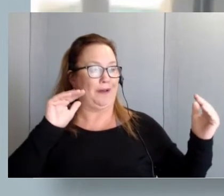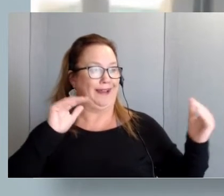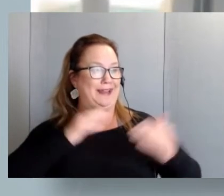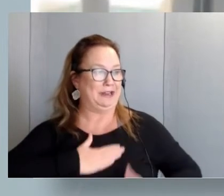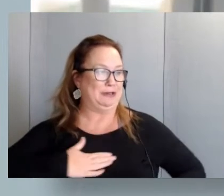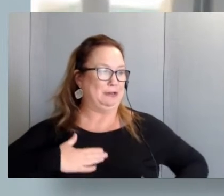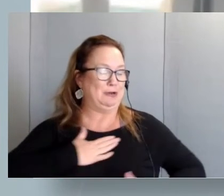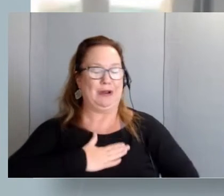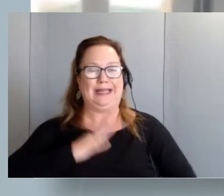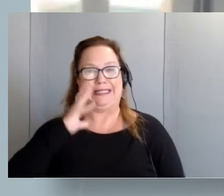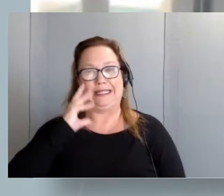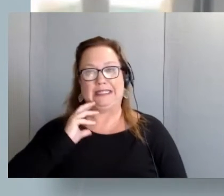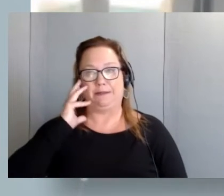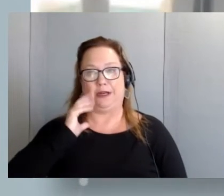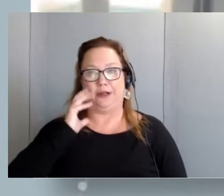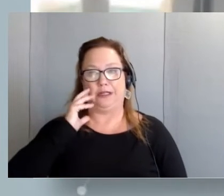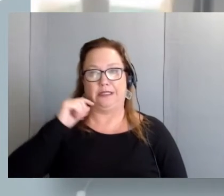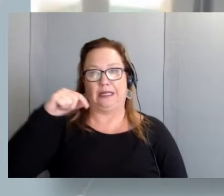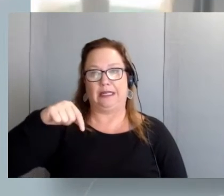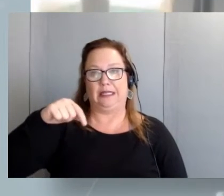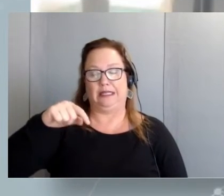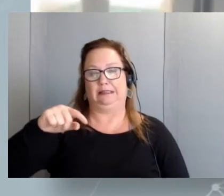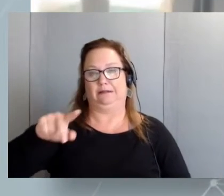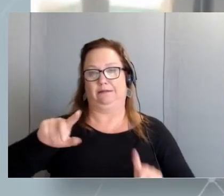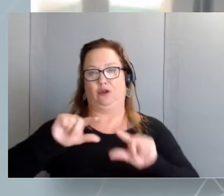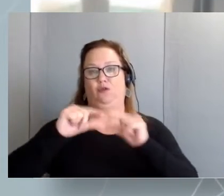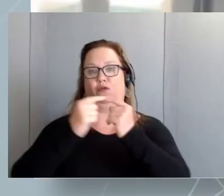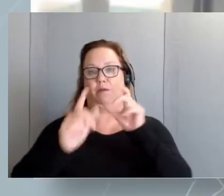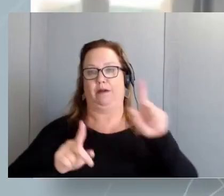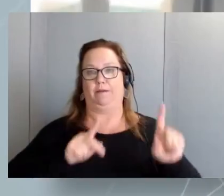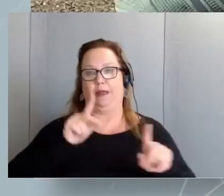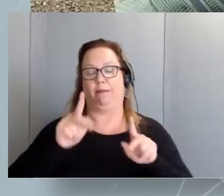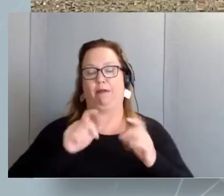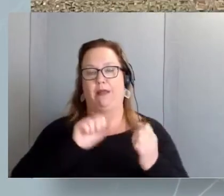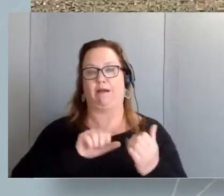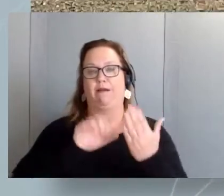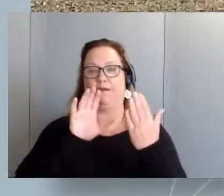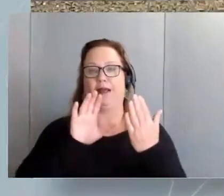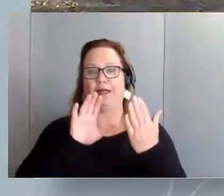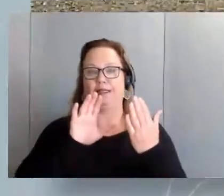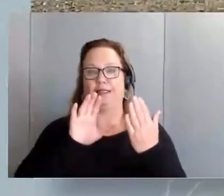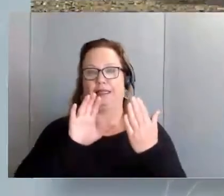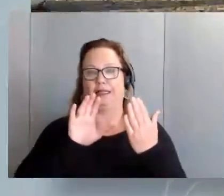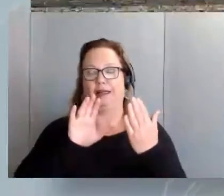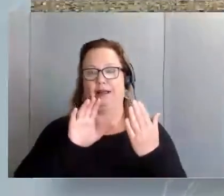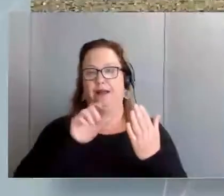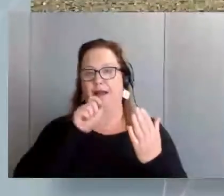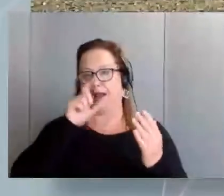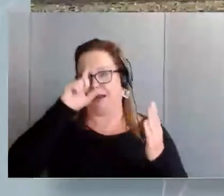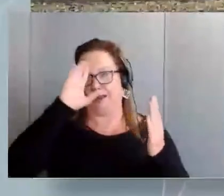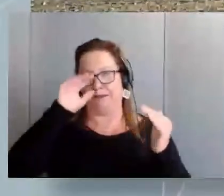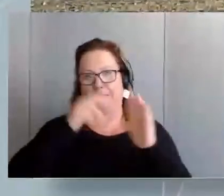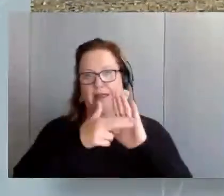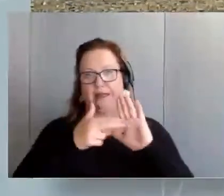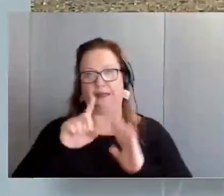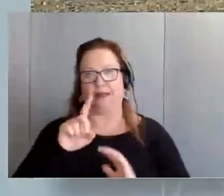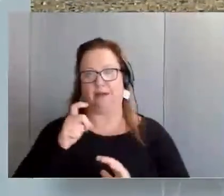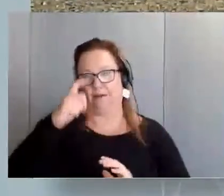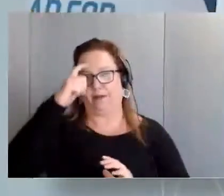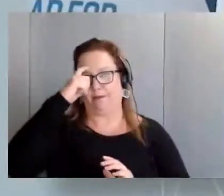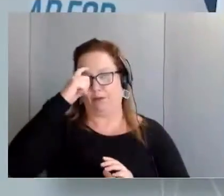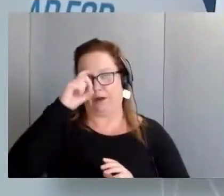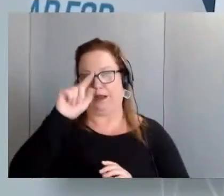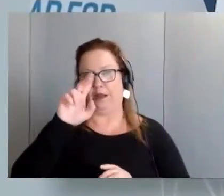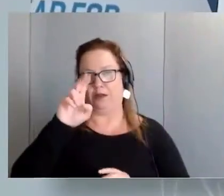to this population of people who are facing an unwanted, unexpected diagnosis with a brain tumor, brain